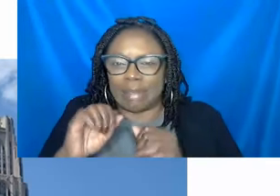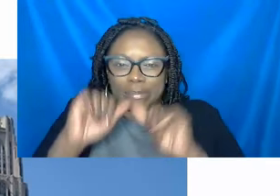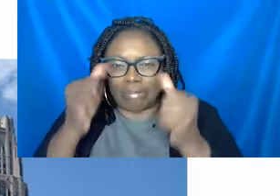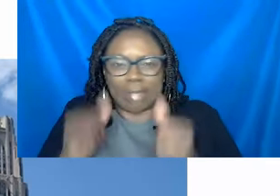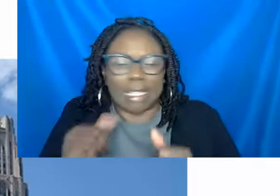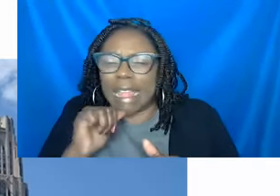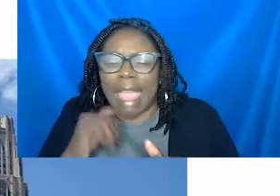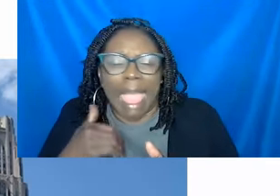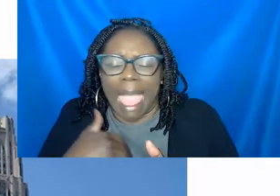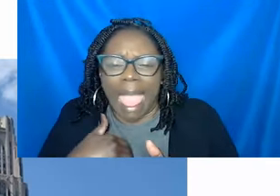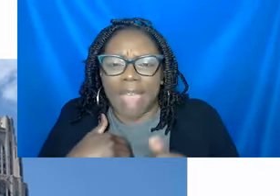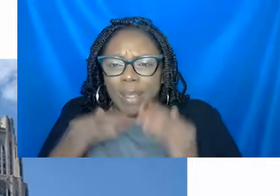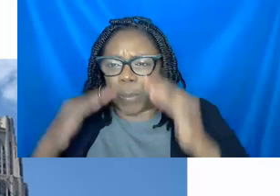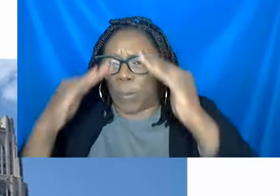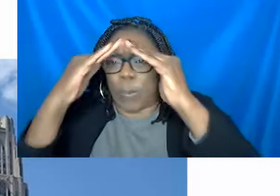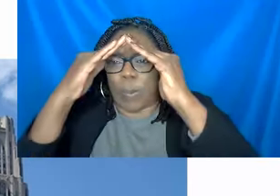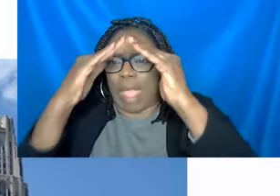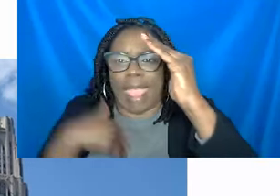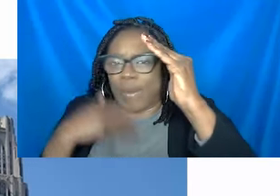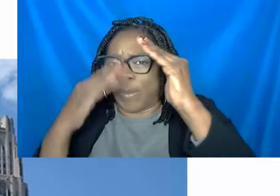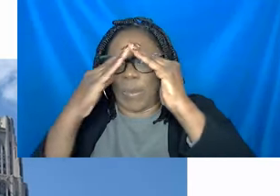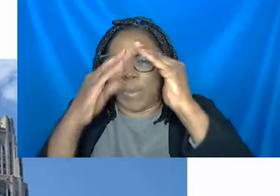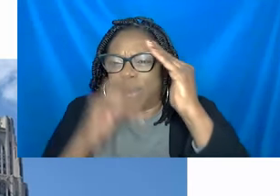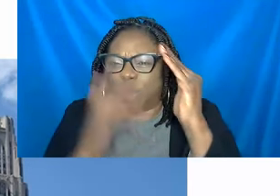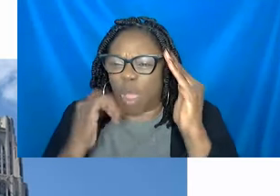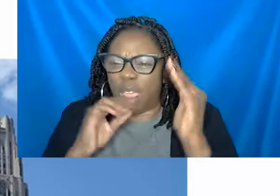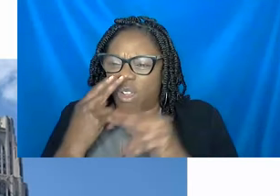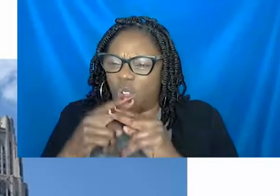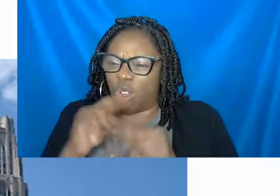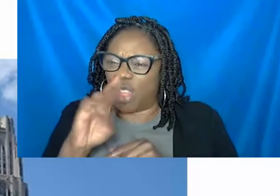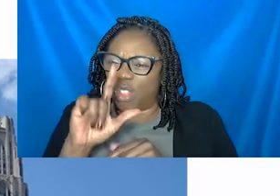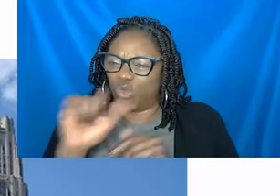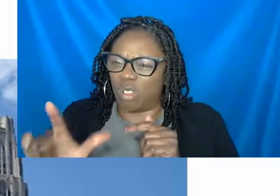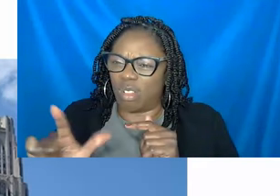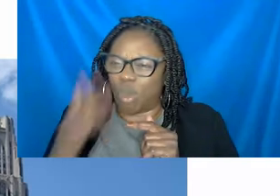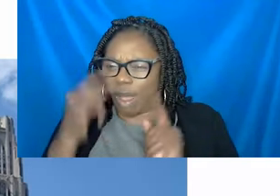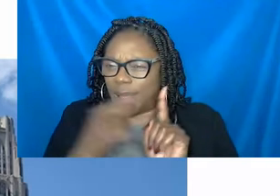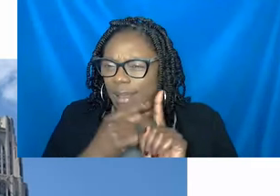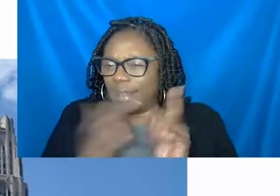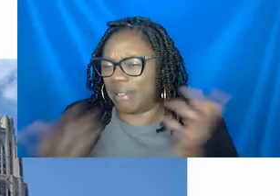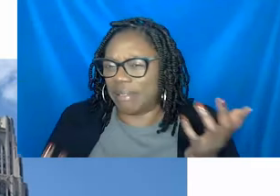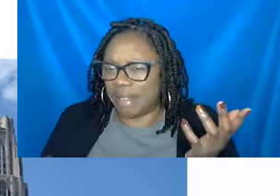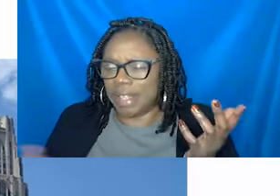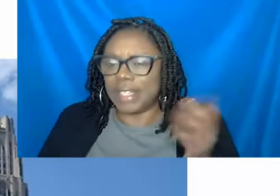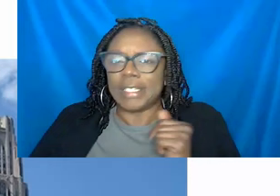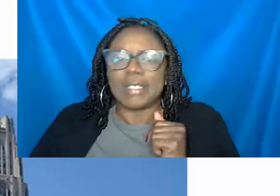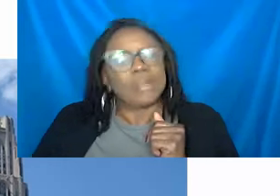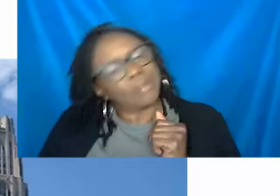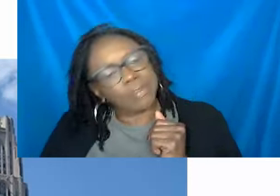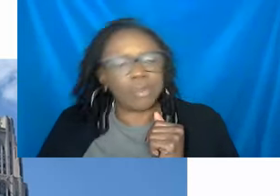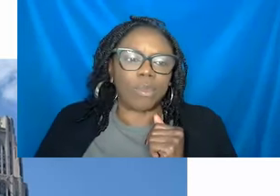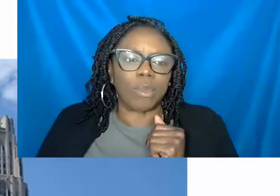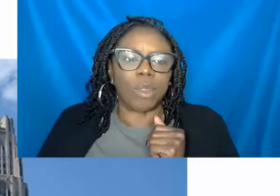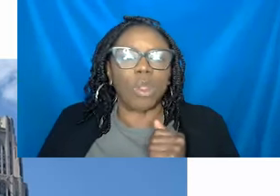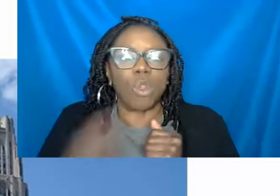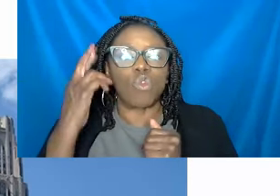steeple or ending point, right? So people say, why was it called a cathedral? They'll build into the philosophy of the schools, like, you know, have faith